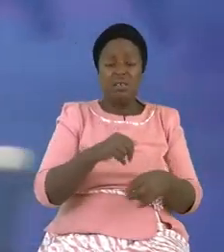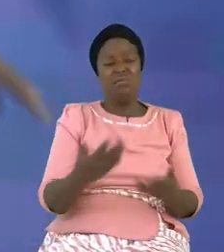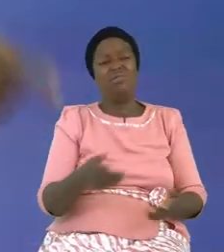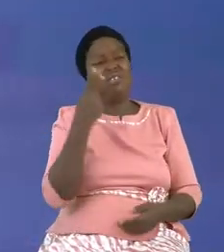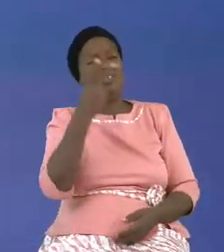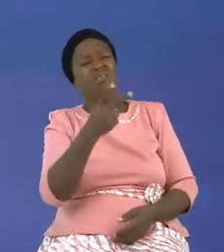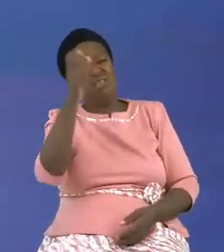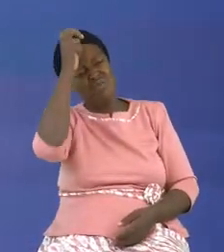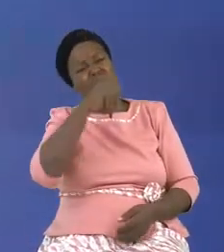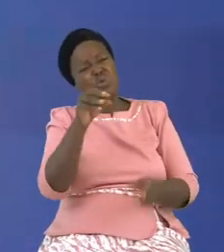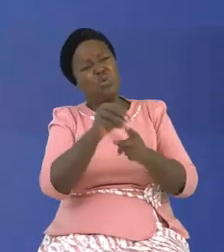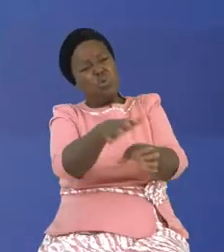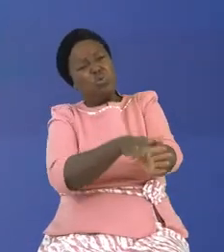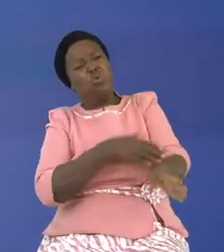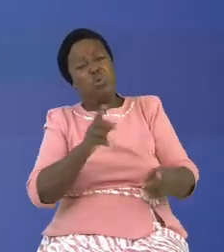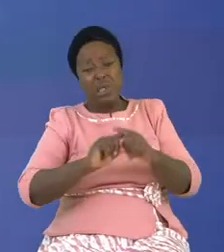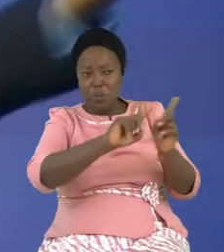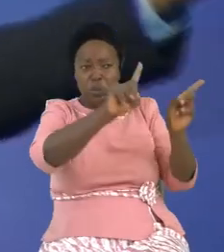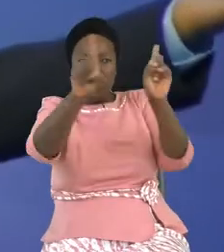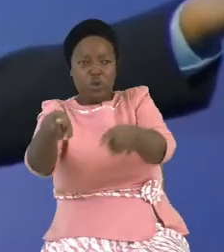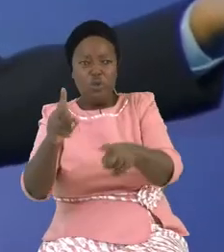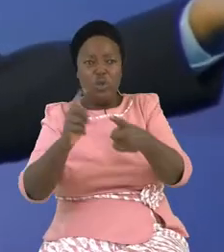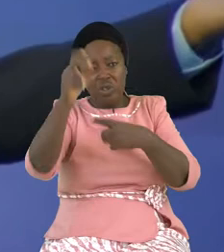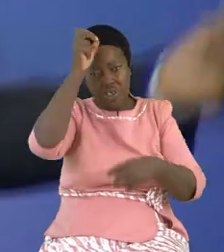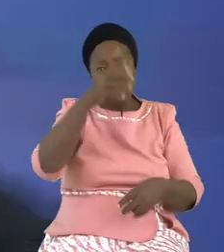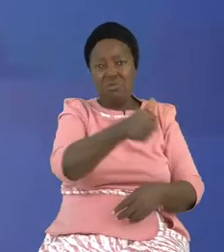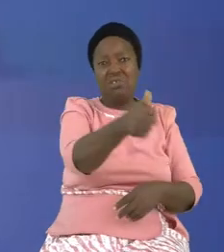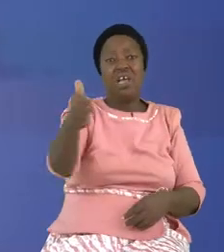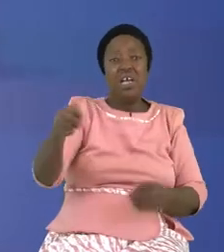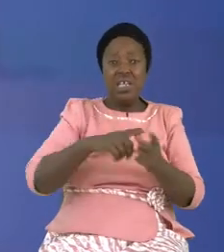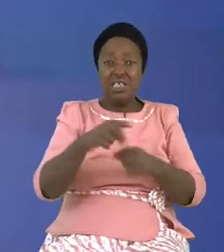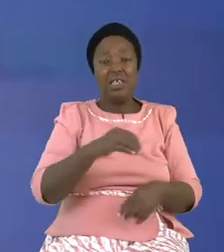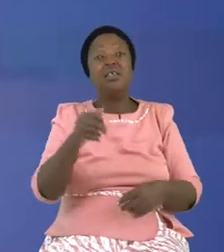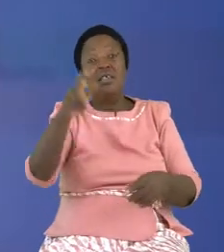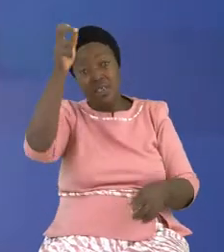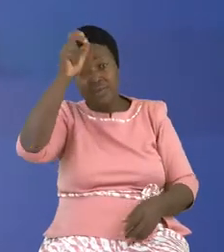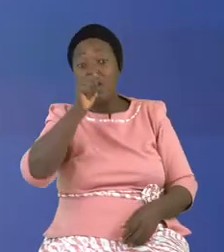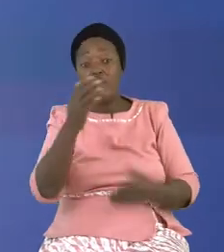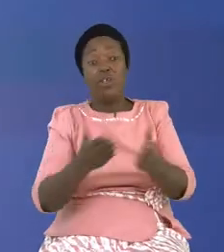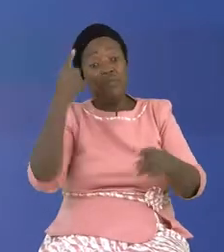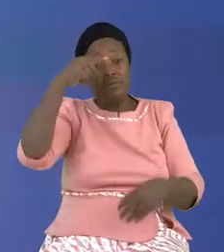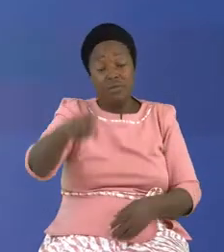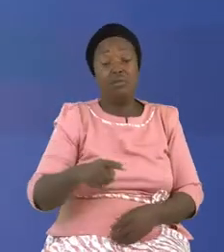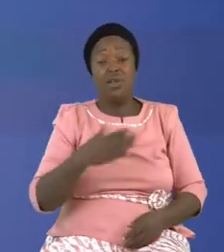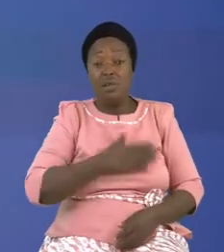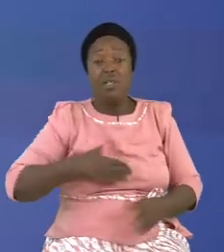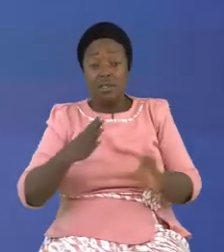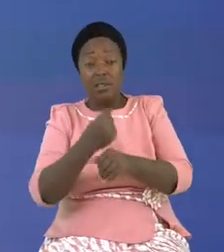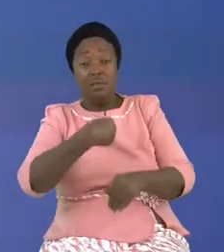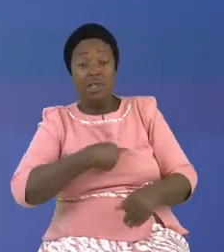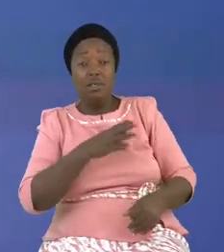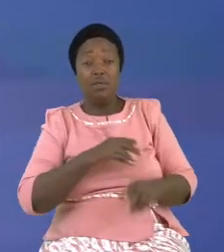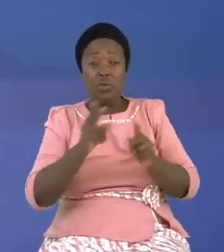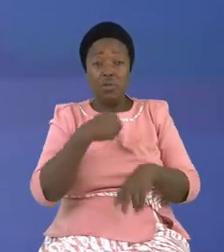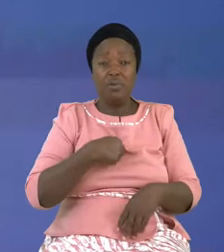to the devil themselves and they say, hey, I'm here, I'm cheap, I'm available. You can steal